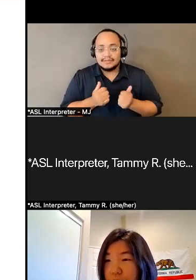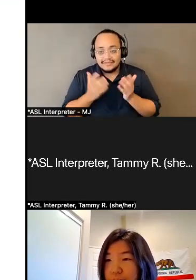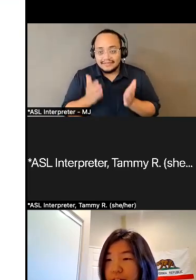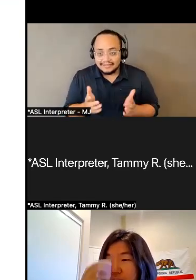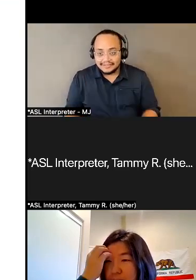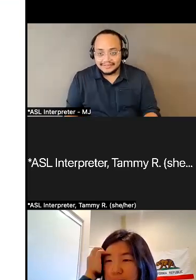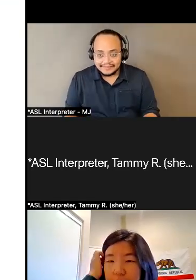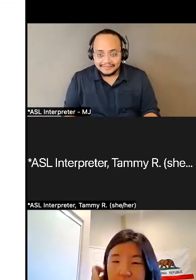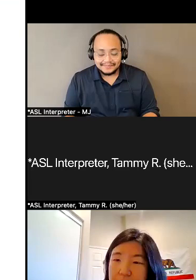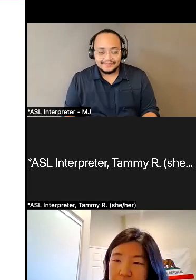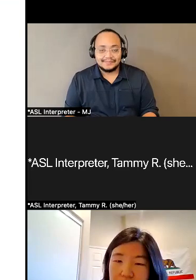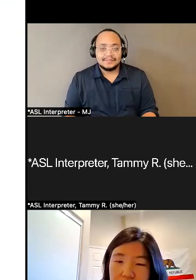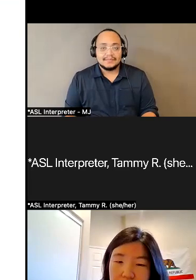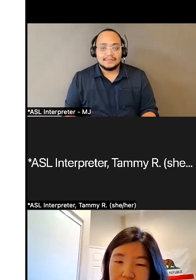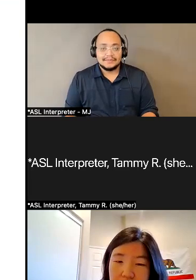support survivors.